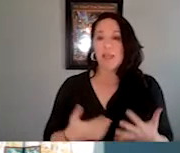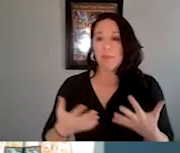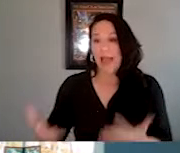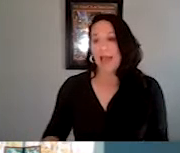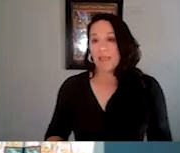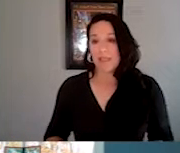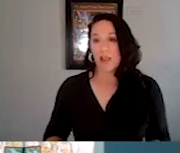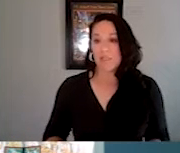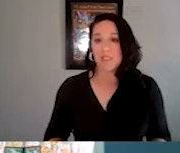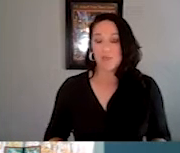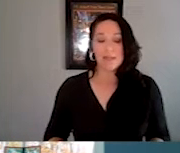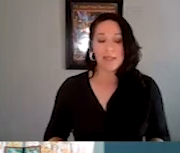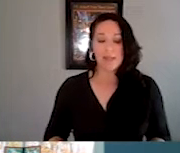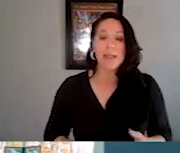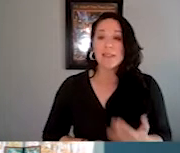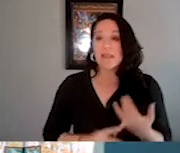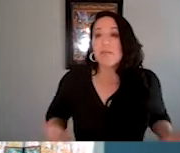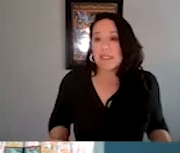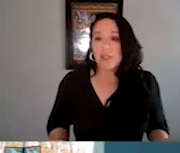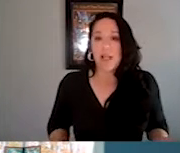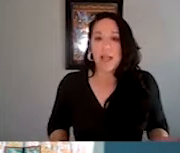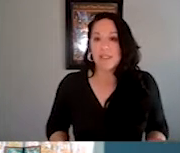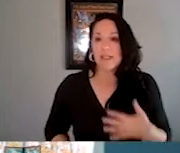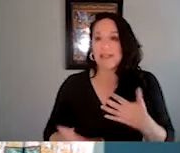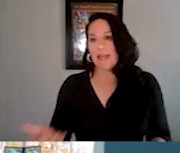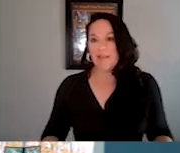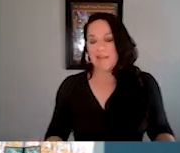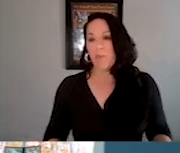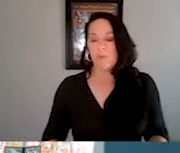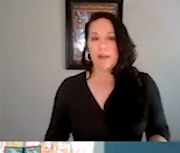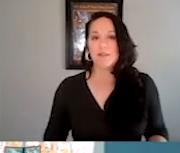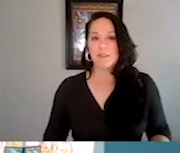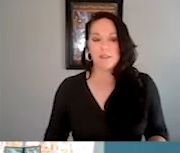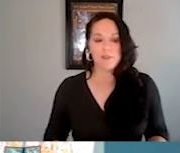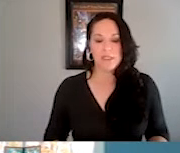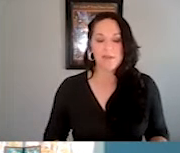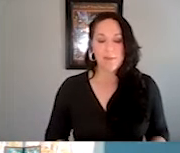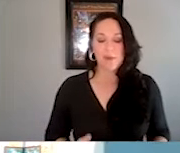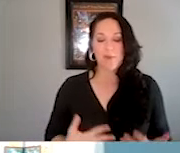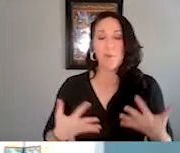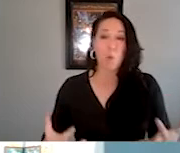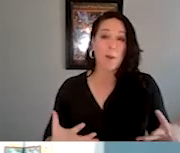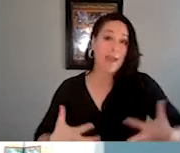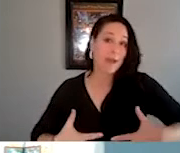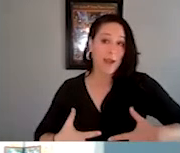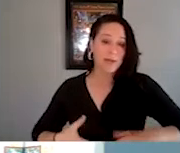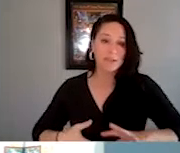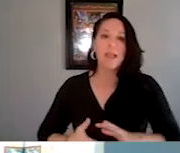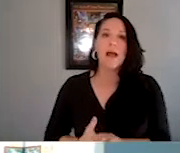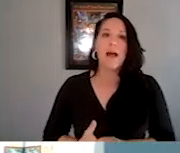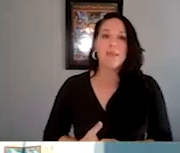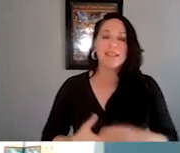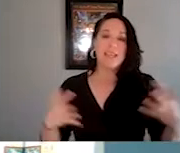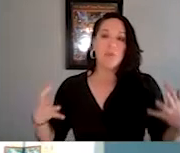we're talking about having that conversation about data. And sometimes it is archival data and they're prepared to give that, but for more